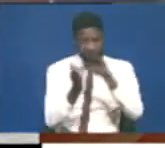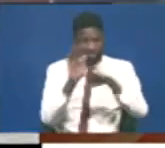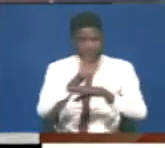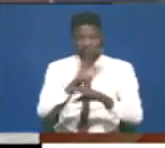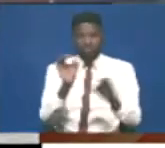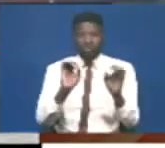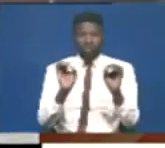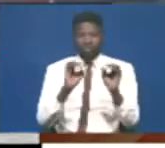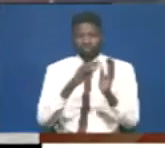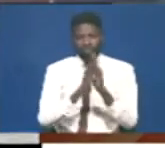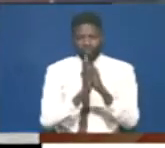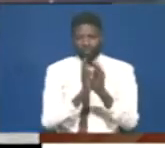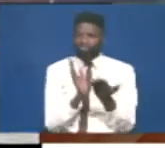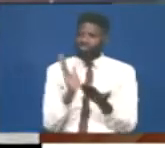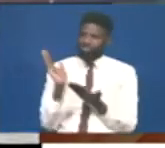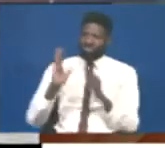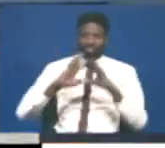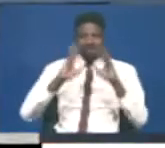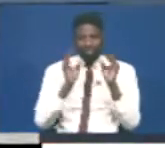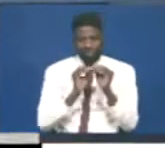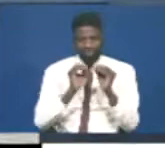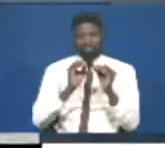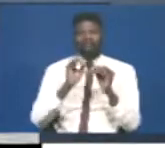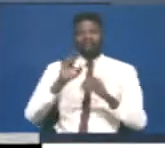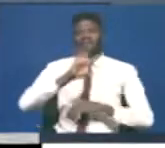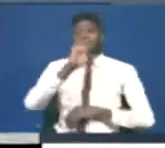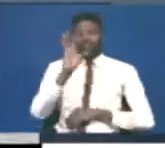stories making headlines across the continent.